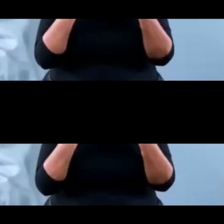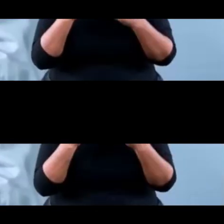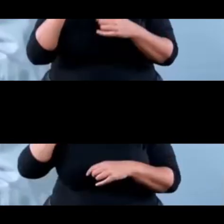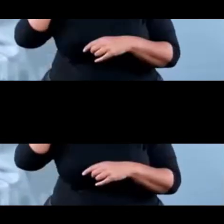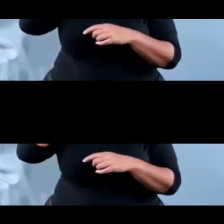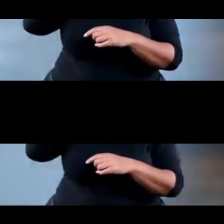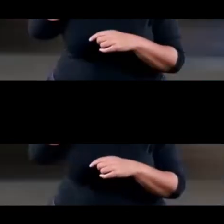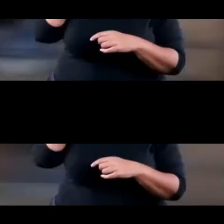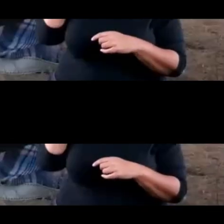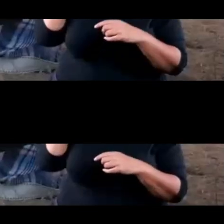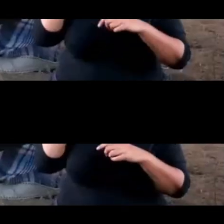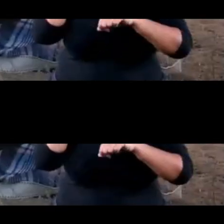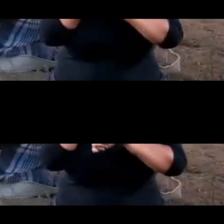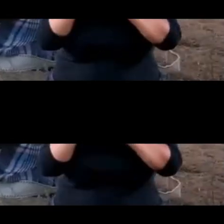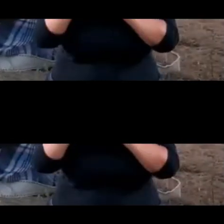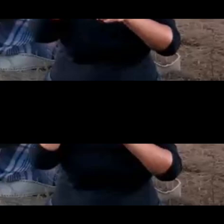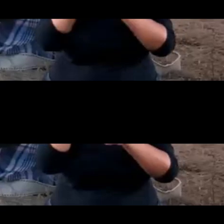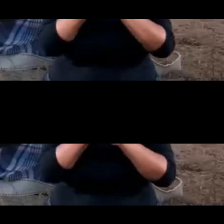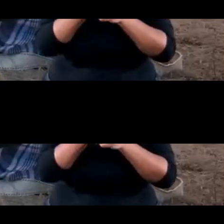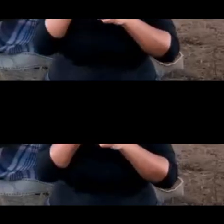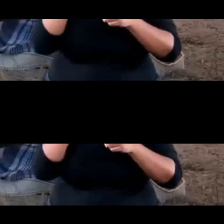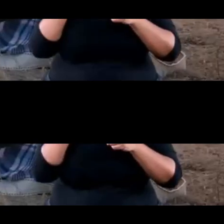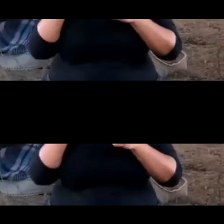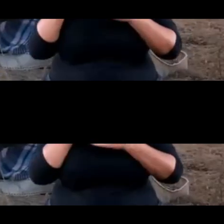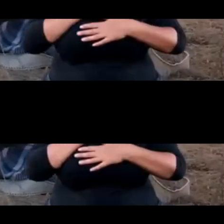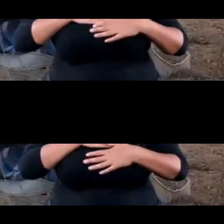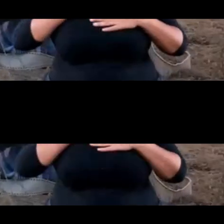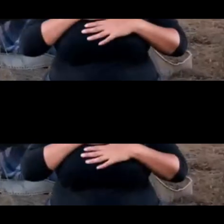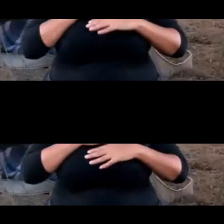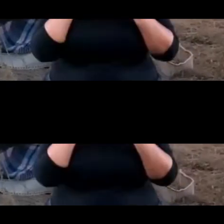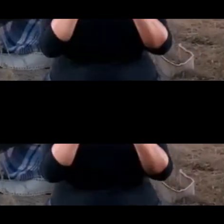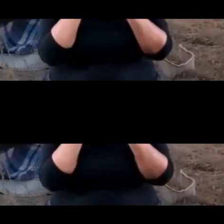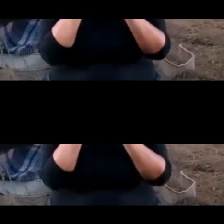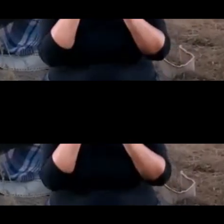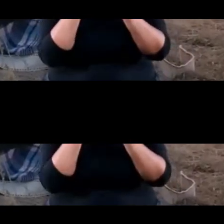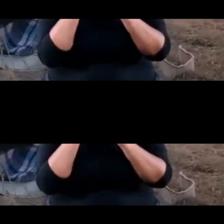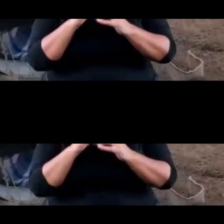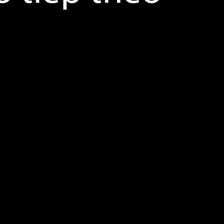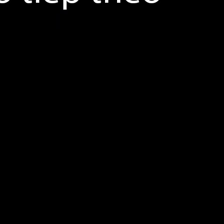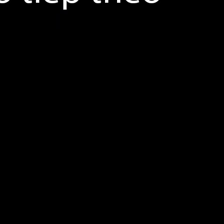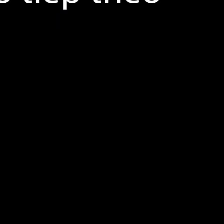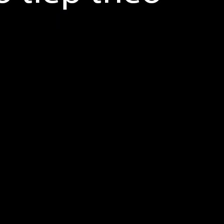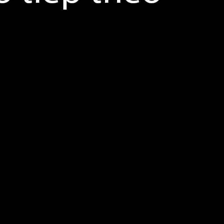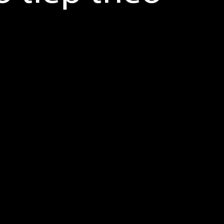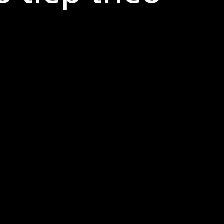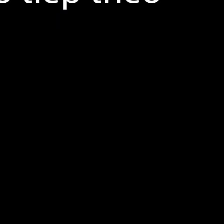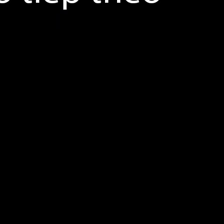today. But the people worked hard, and most enjoyed their lives just like you do.